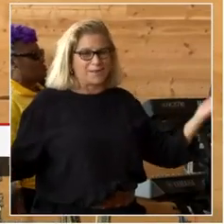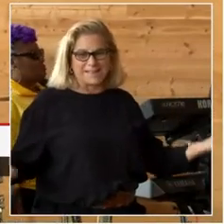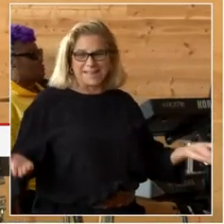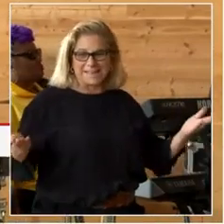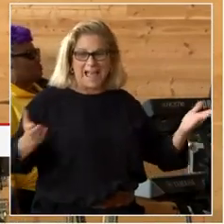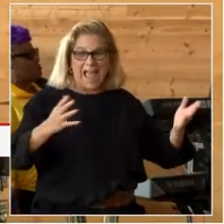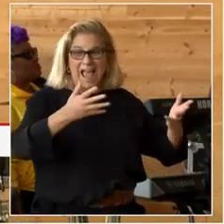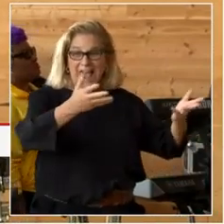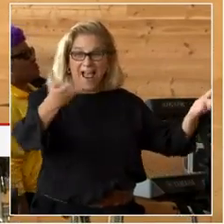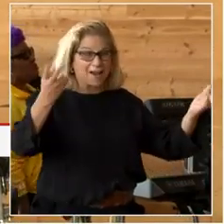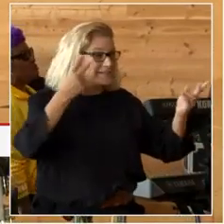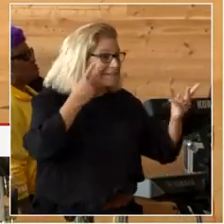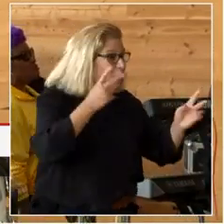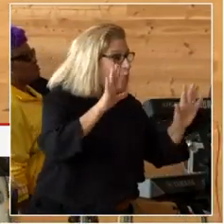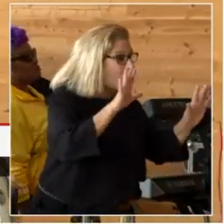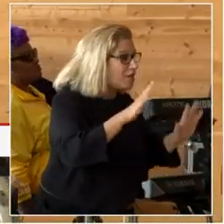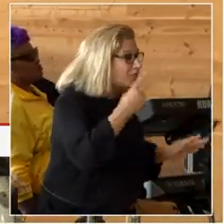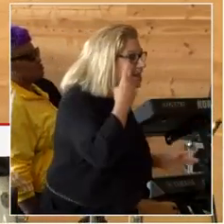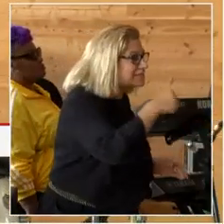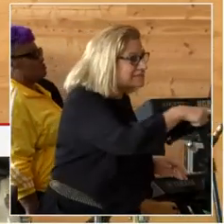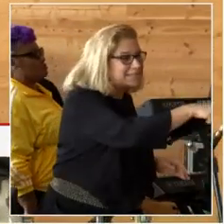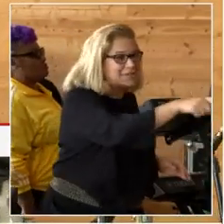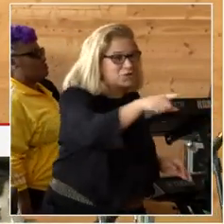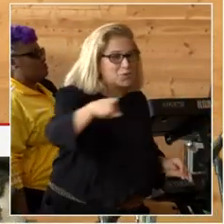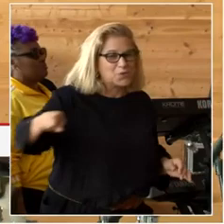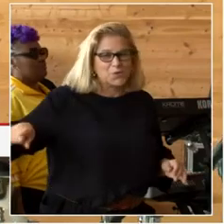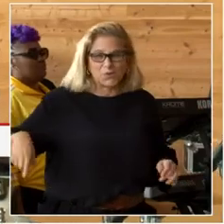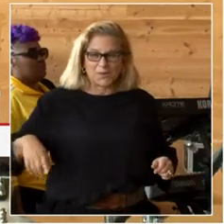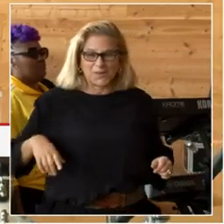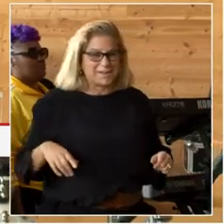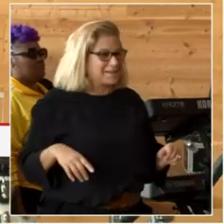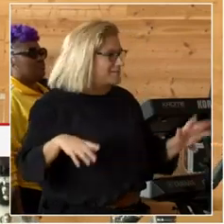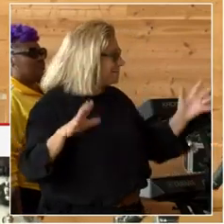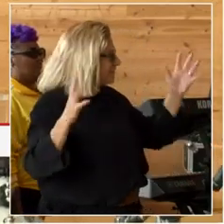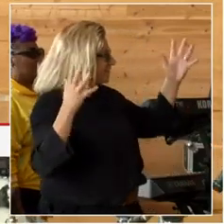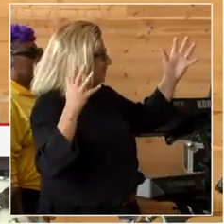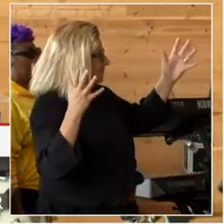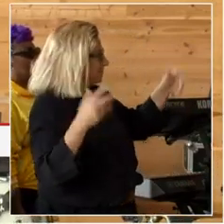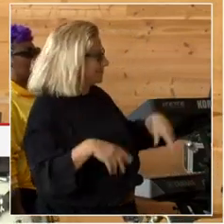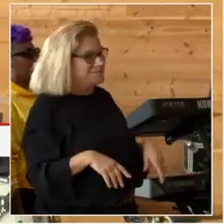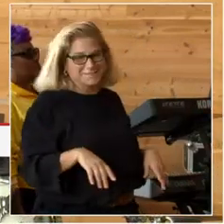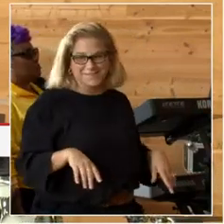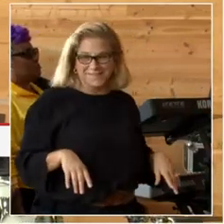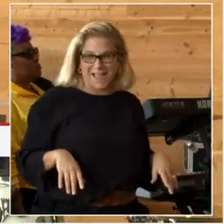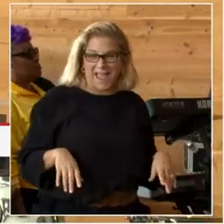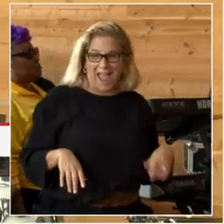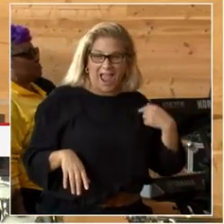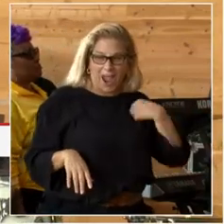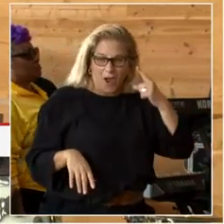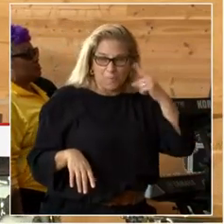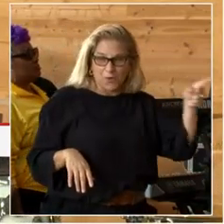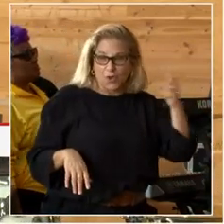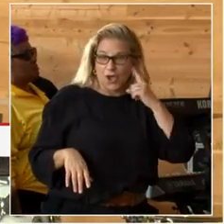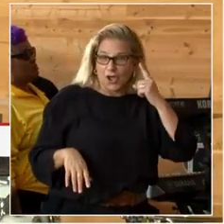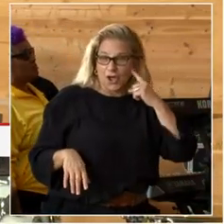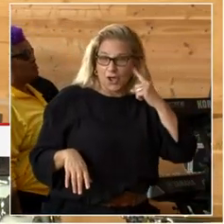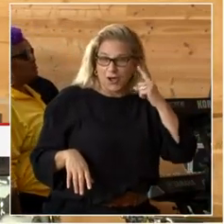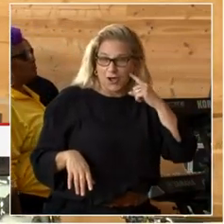give Rahama a big round of applause. I hope you heard those numbers.